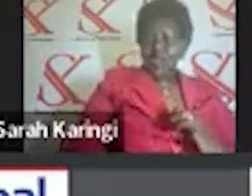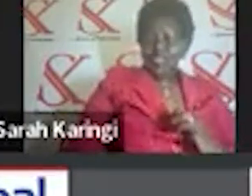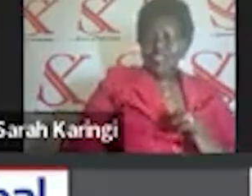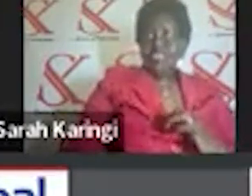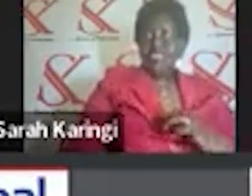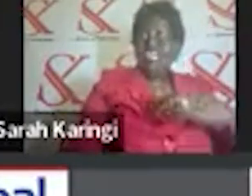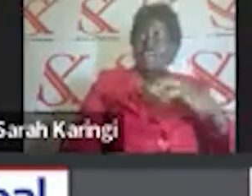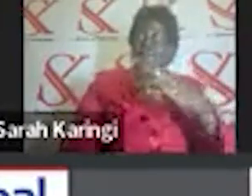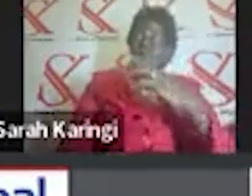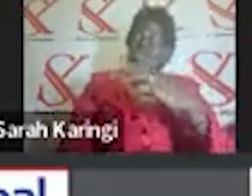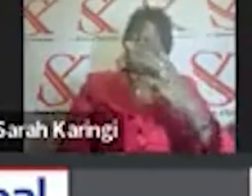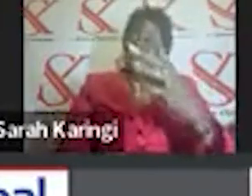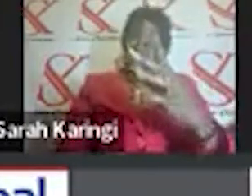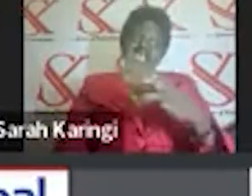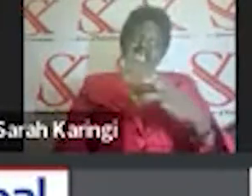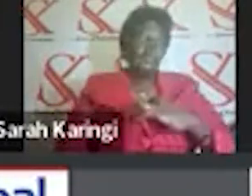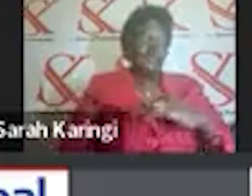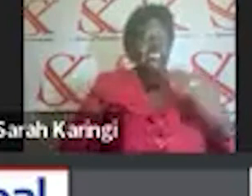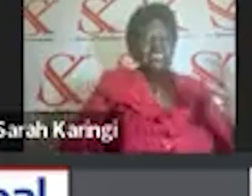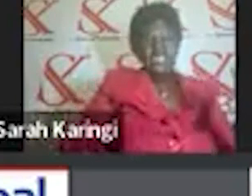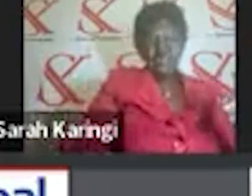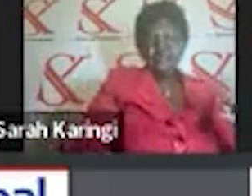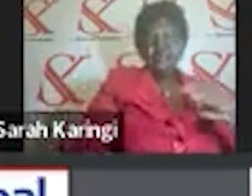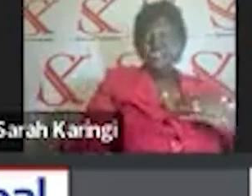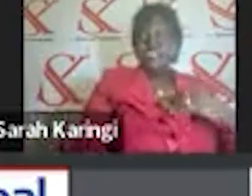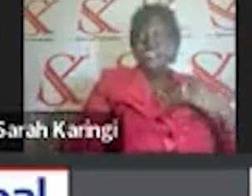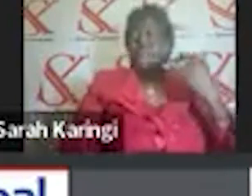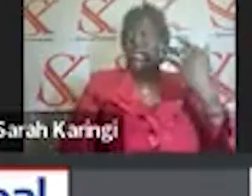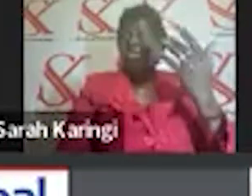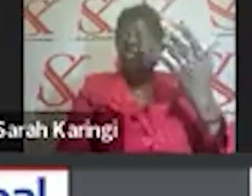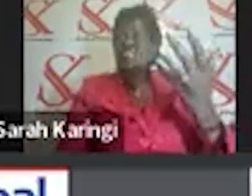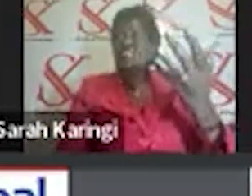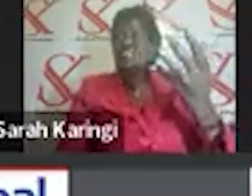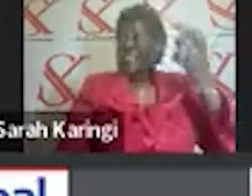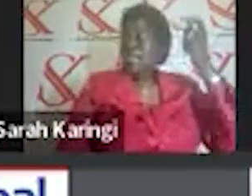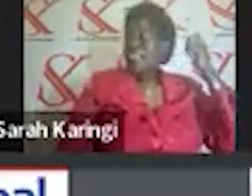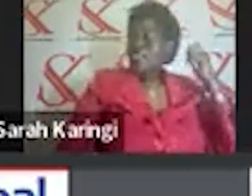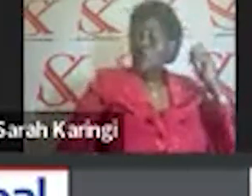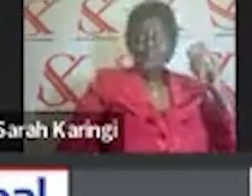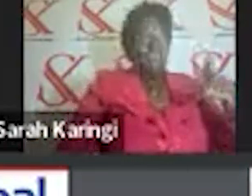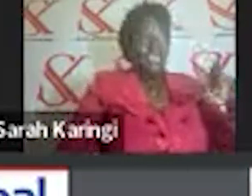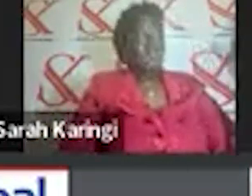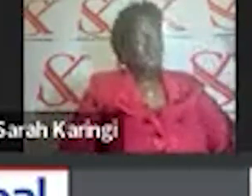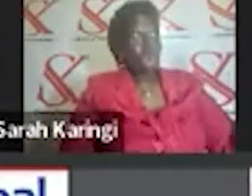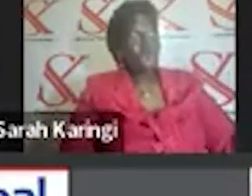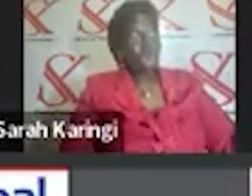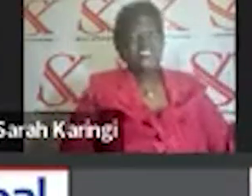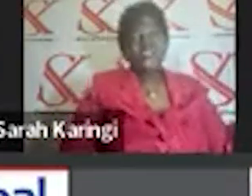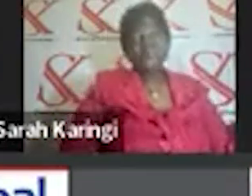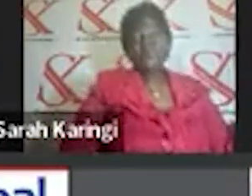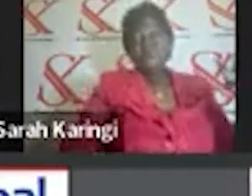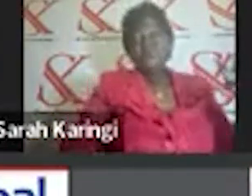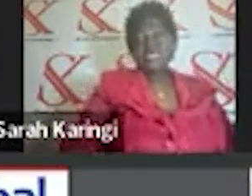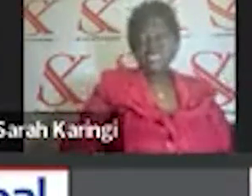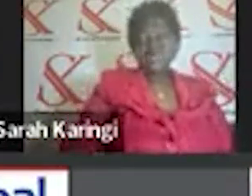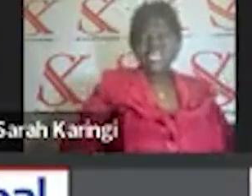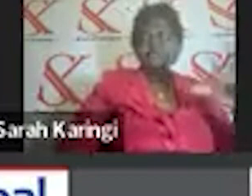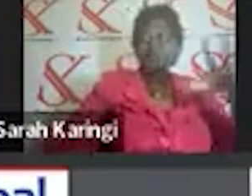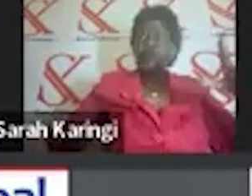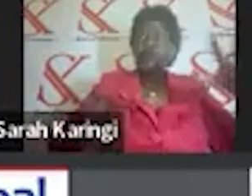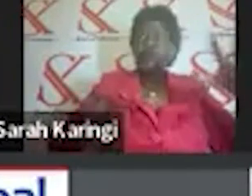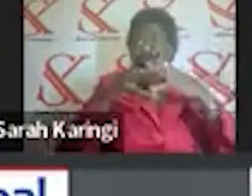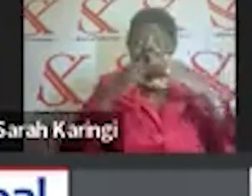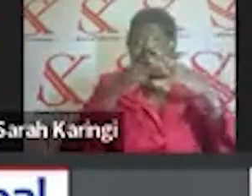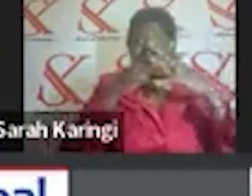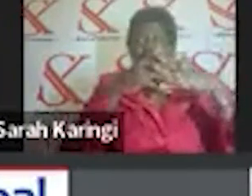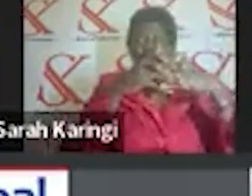what I am wearing, I know a wholesaler or I know a retailer. If I need a cape, I will know who sells or manufactures capes. And so